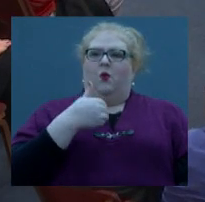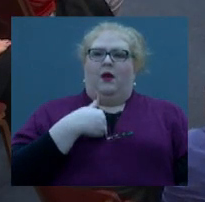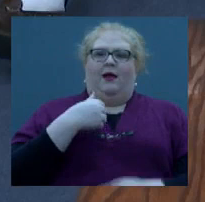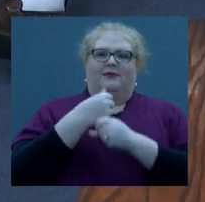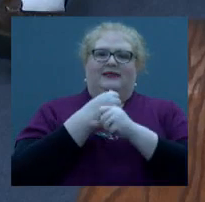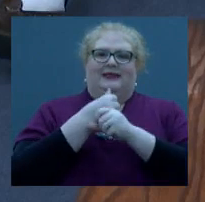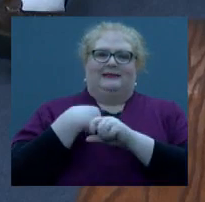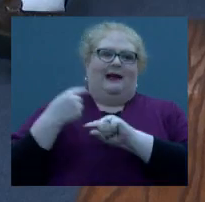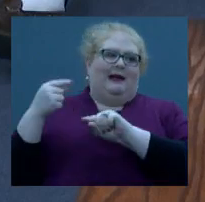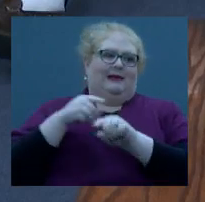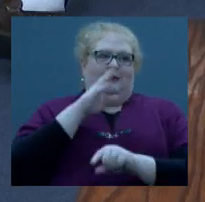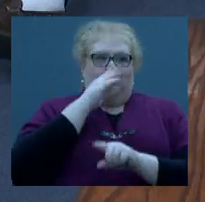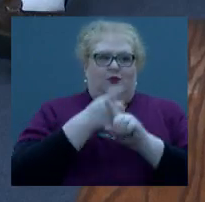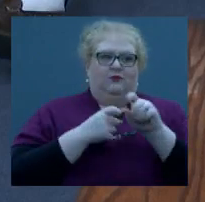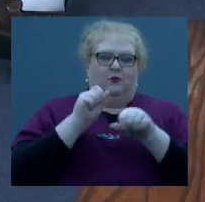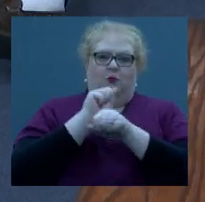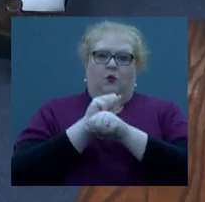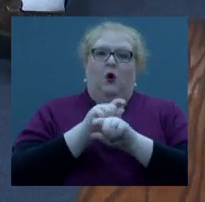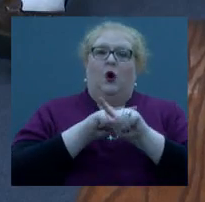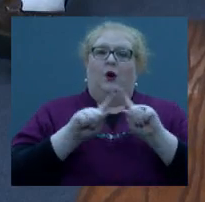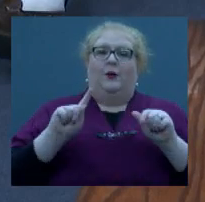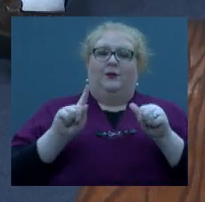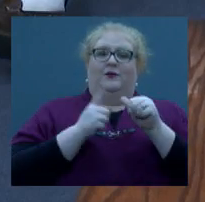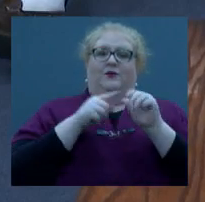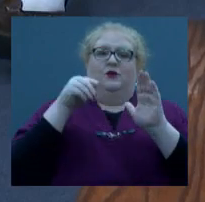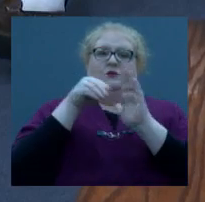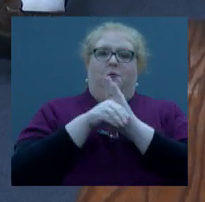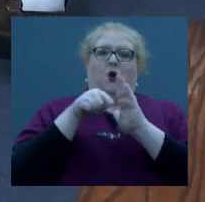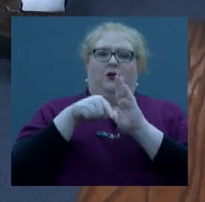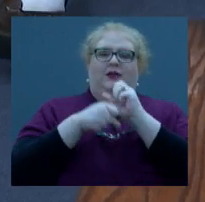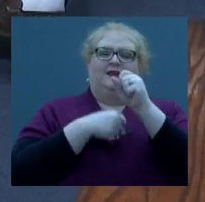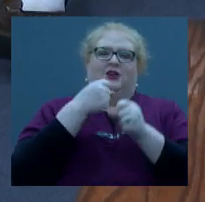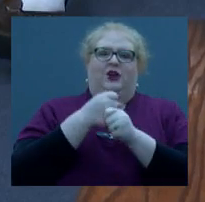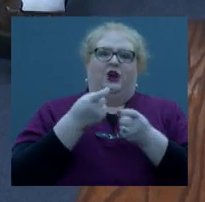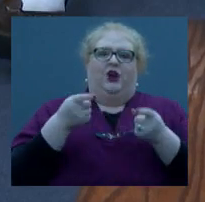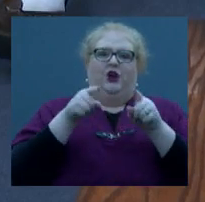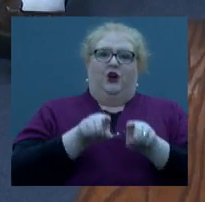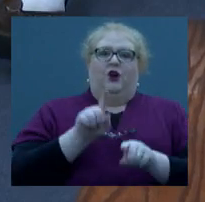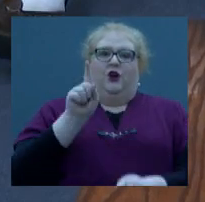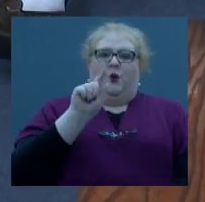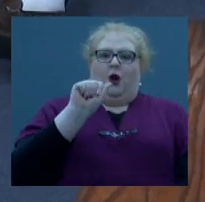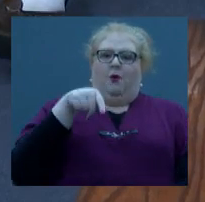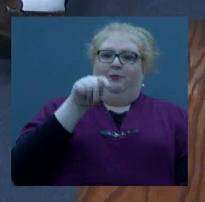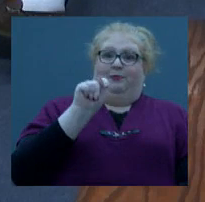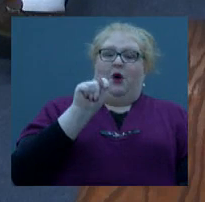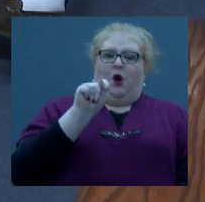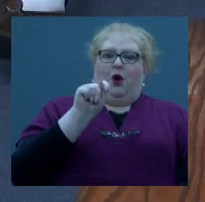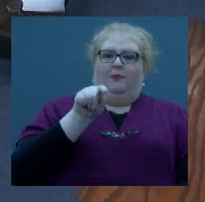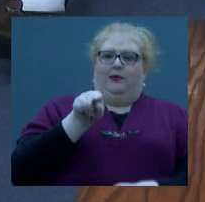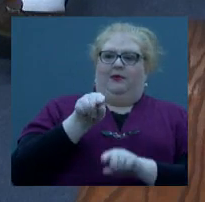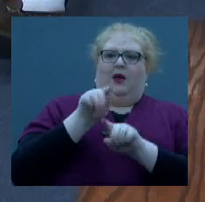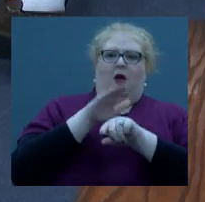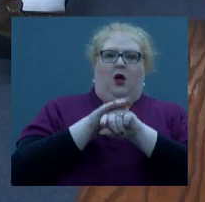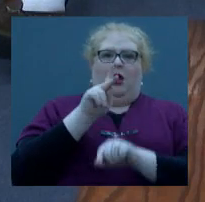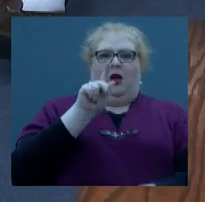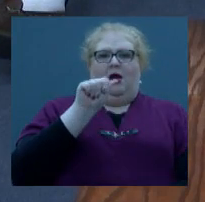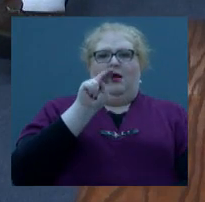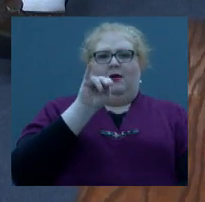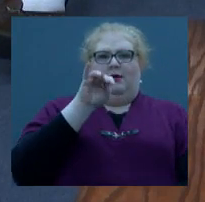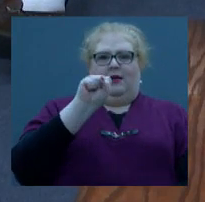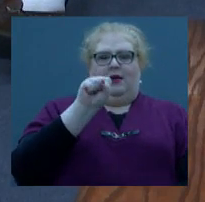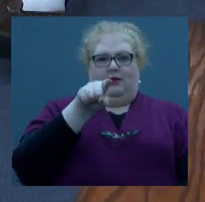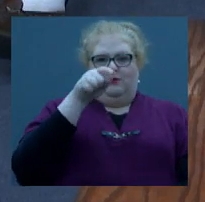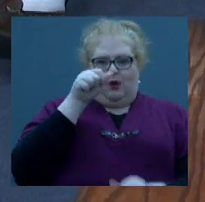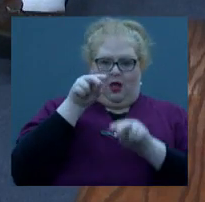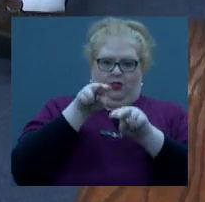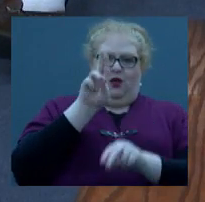came straight from work. The first murder of this year occurred at the one of the apartments over on Canis. If you